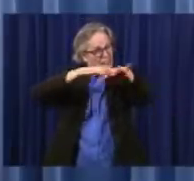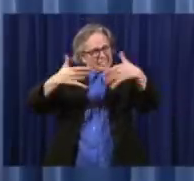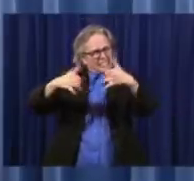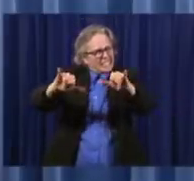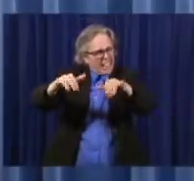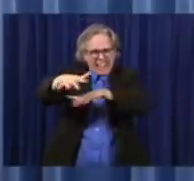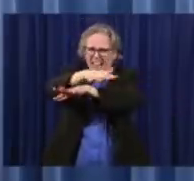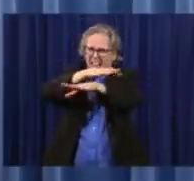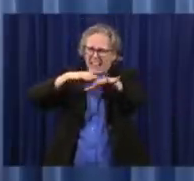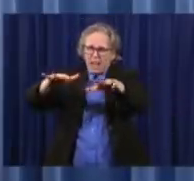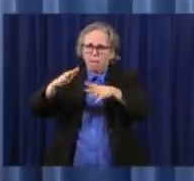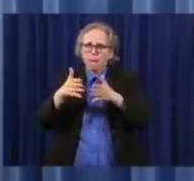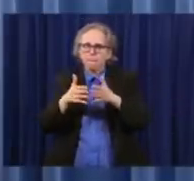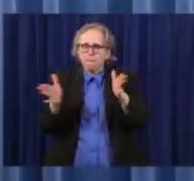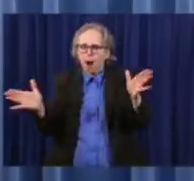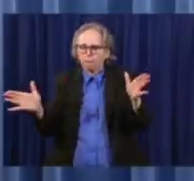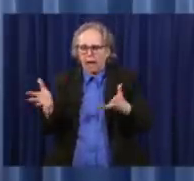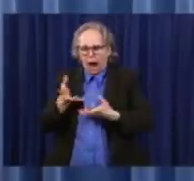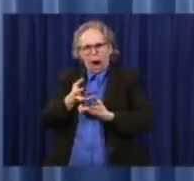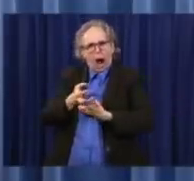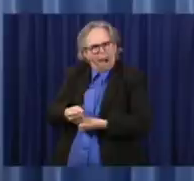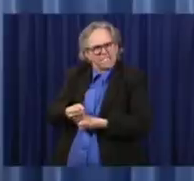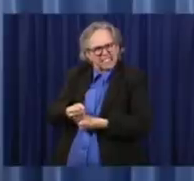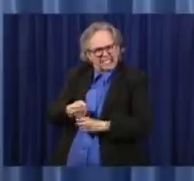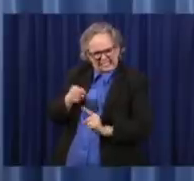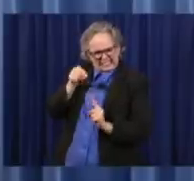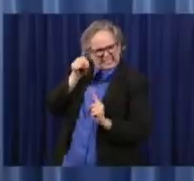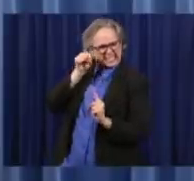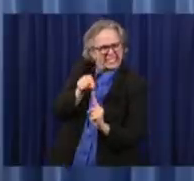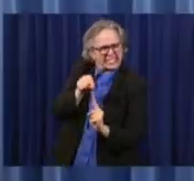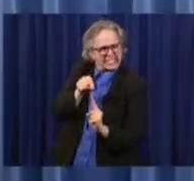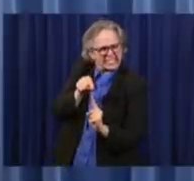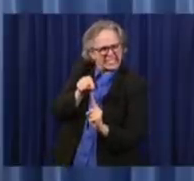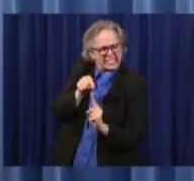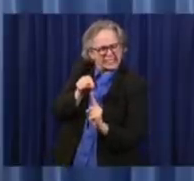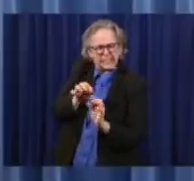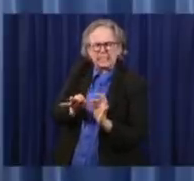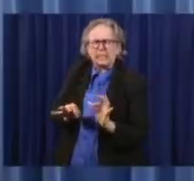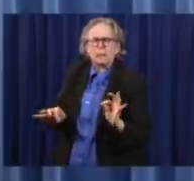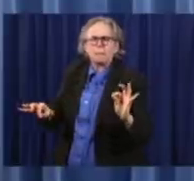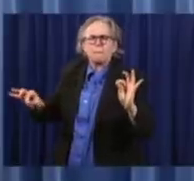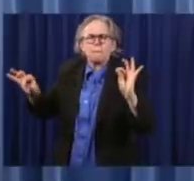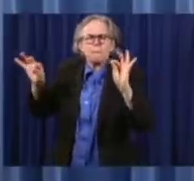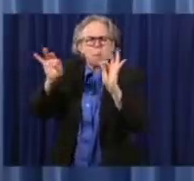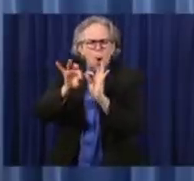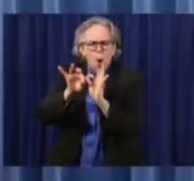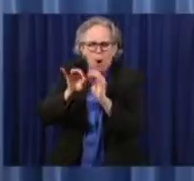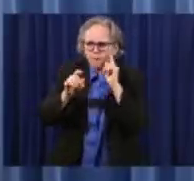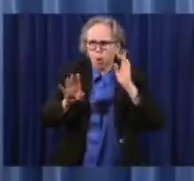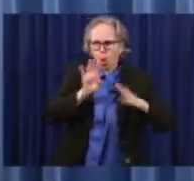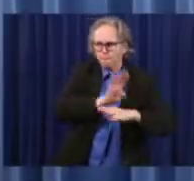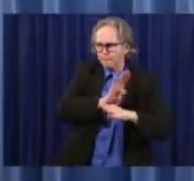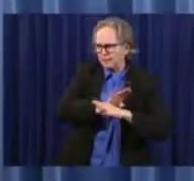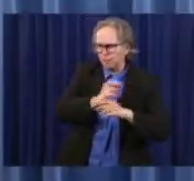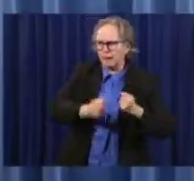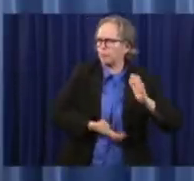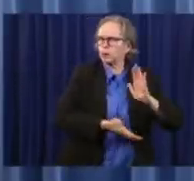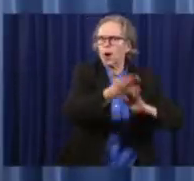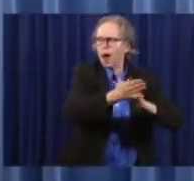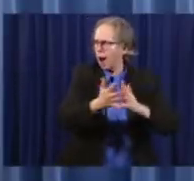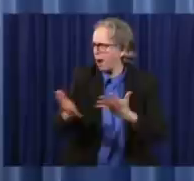confidence is absolutely essential for businesses to be able to come back and to make